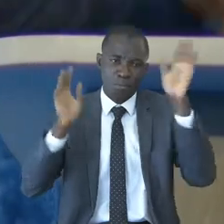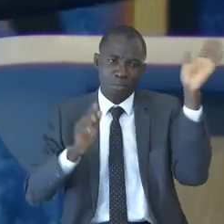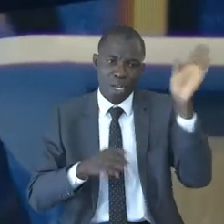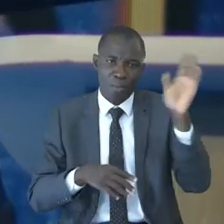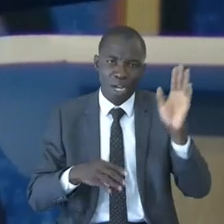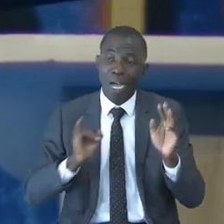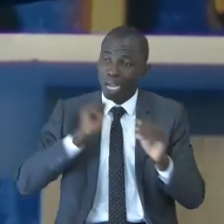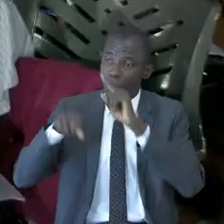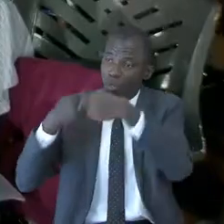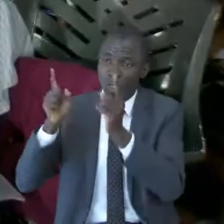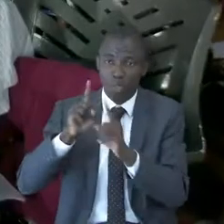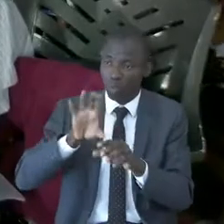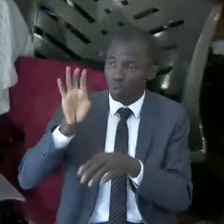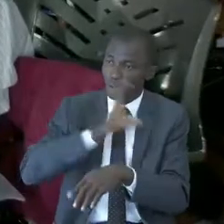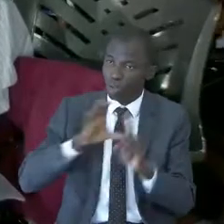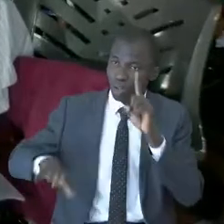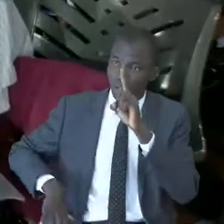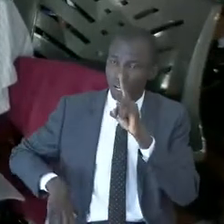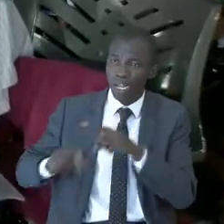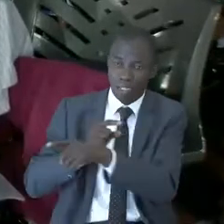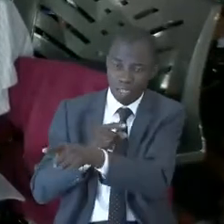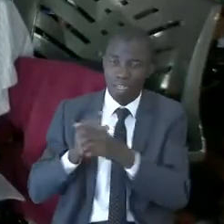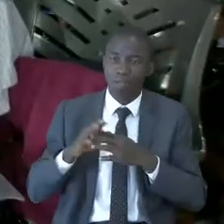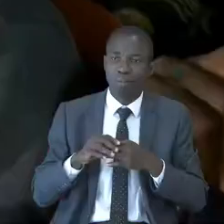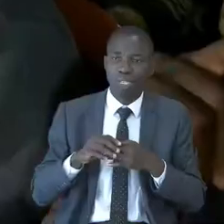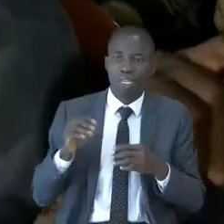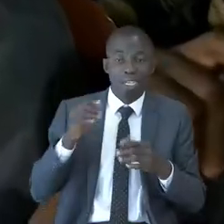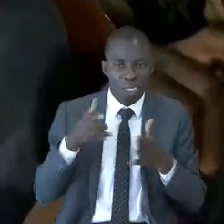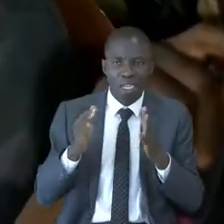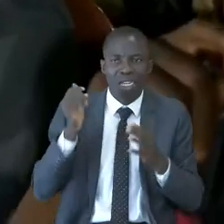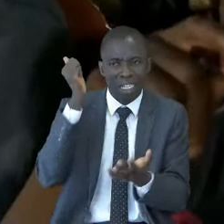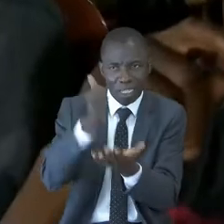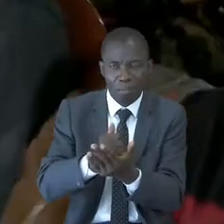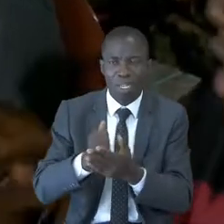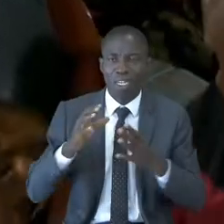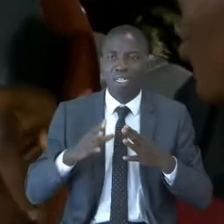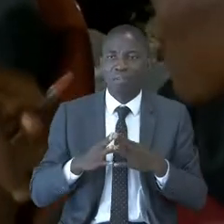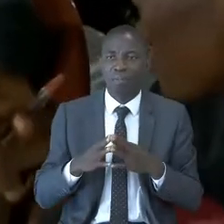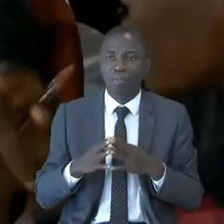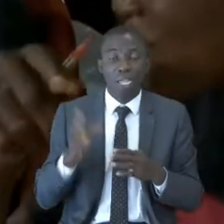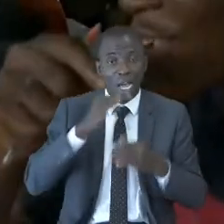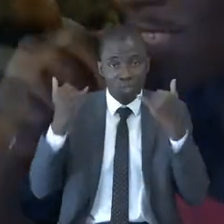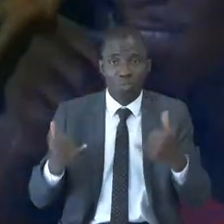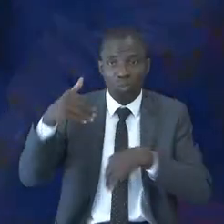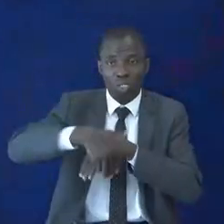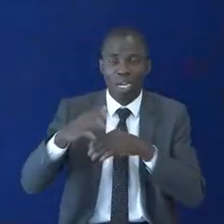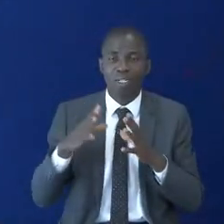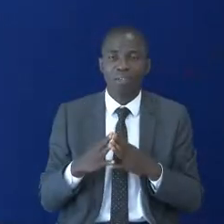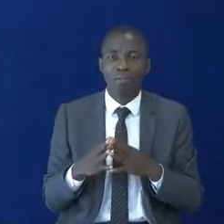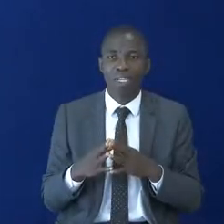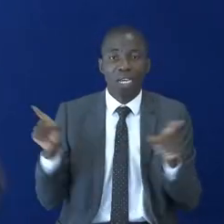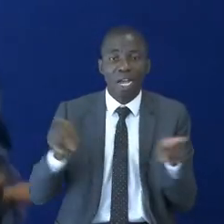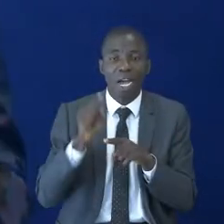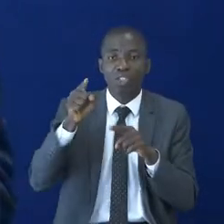I am going to Christ. Let me hear your amen. And tonight, as you